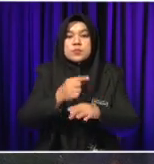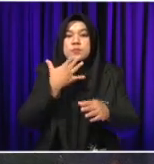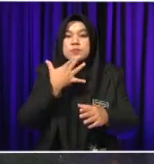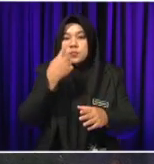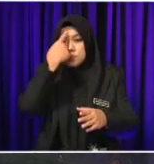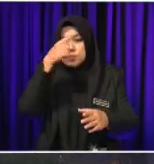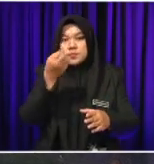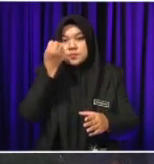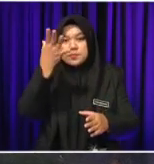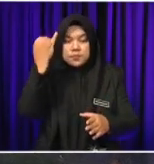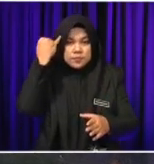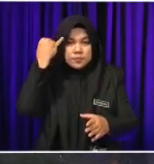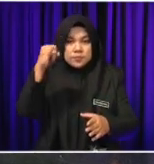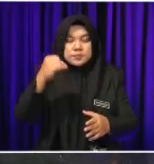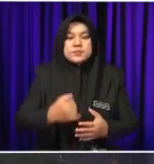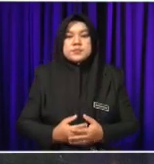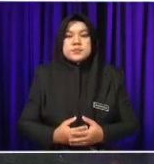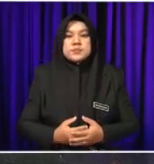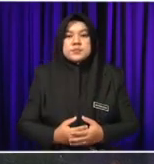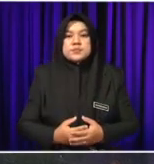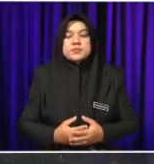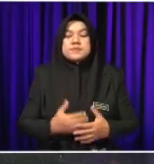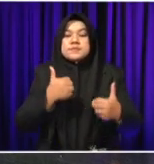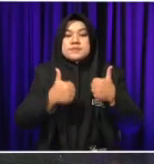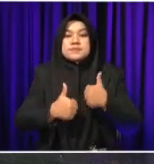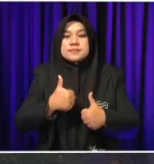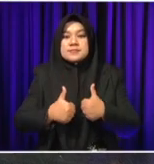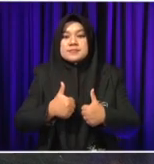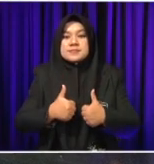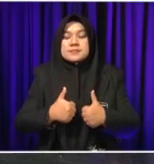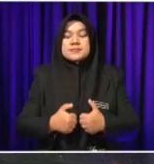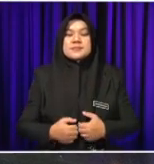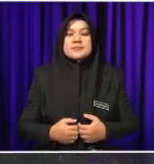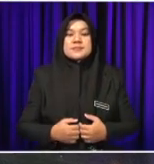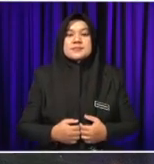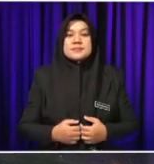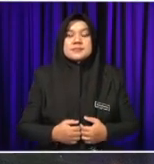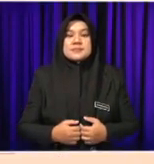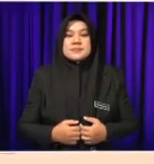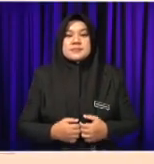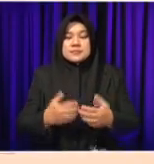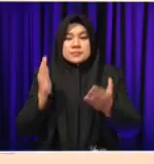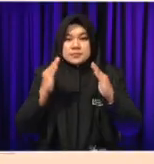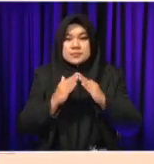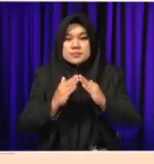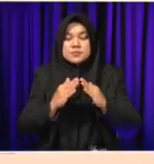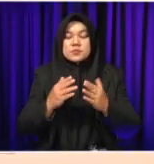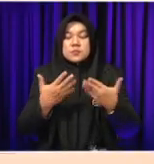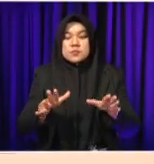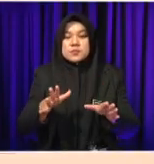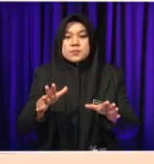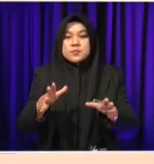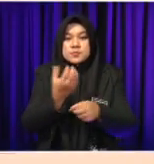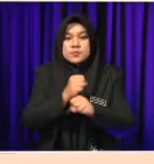So shall we begin? If you're ready, show me double thumbs up. Yes, and hopefully pupils at home, you're ready as well. I'm going to spin